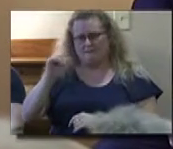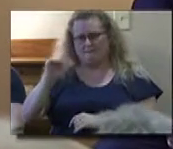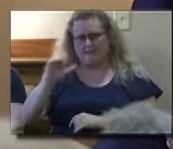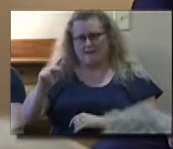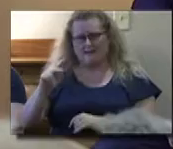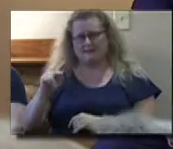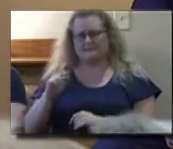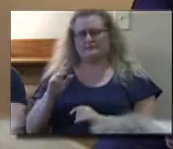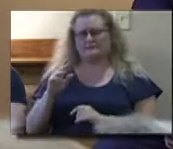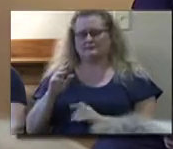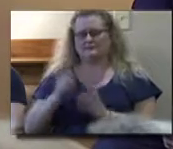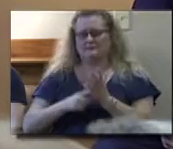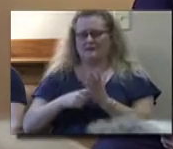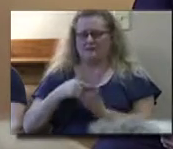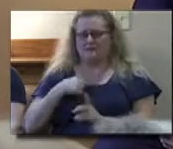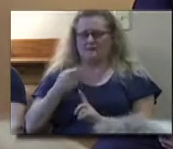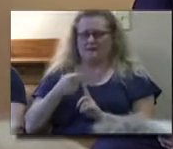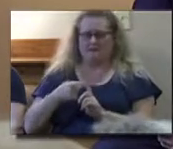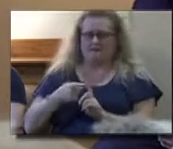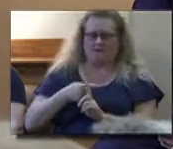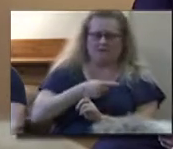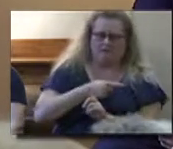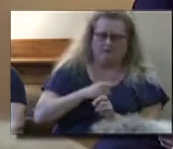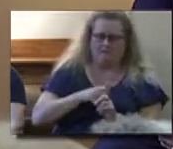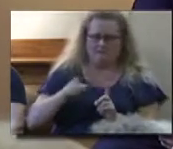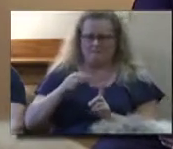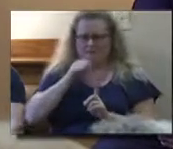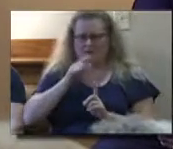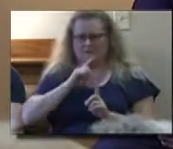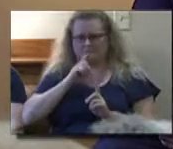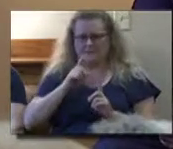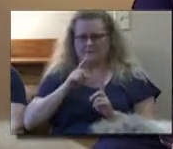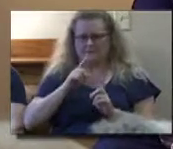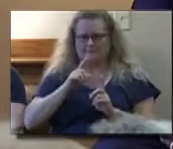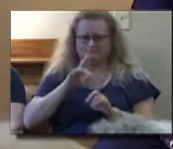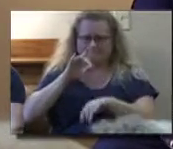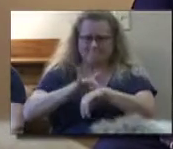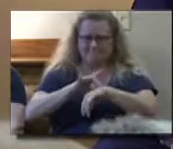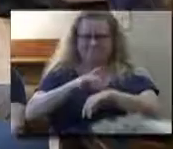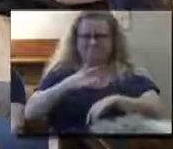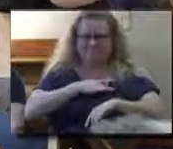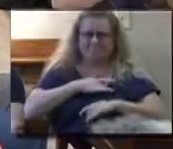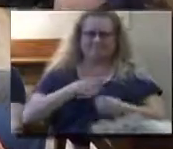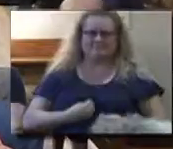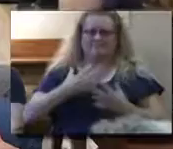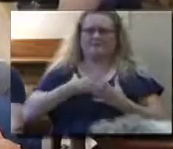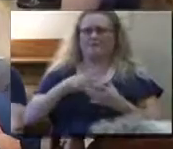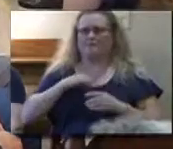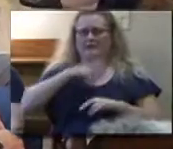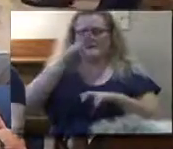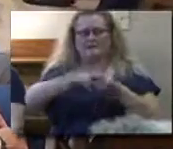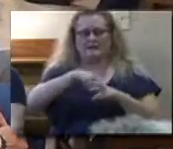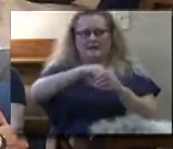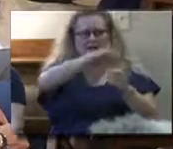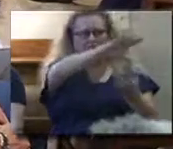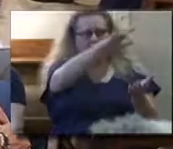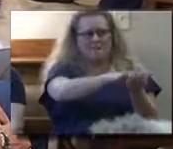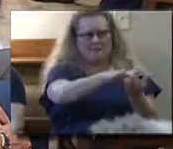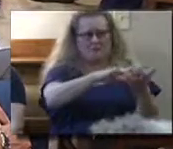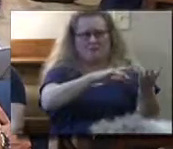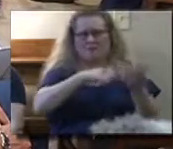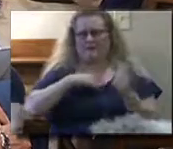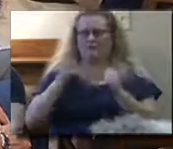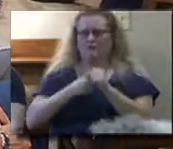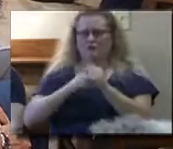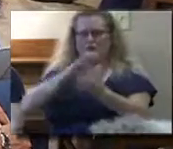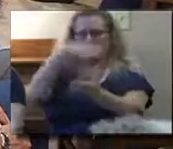off track. Sometimes I'm not as inspiring as I wanted to be, but I do my best. I sit in the middle when I first